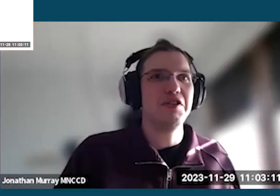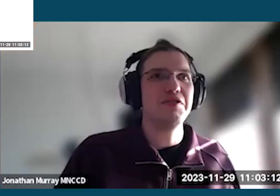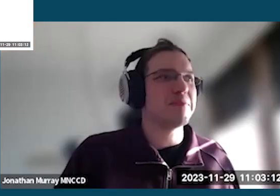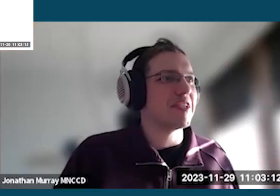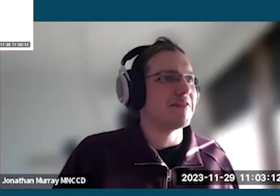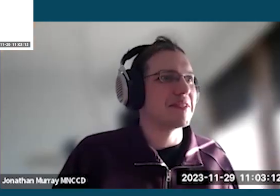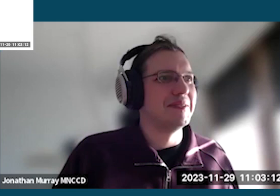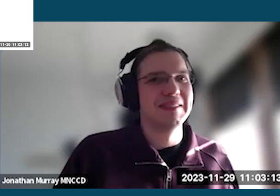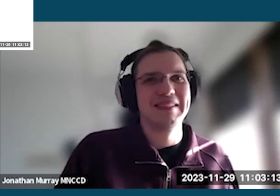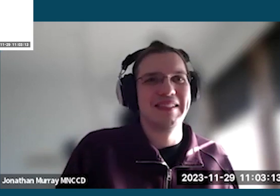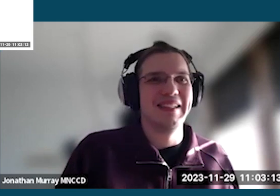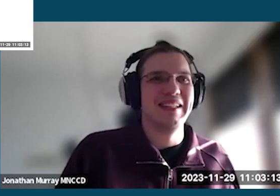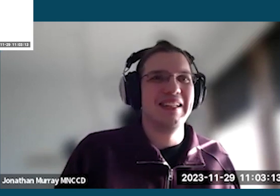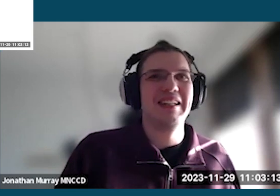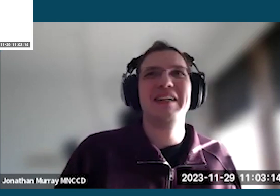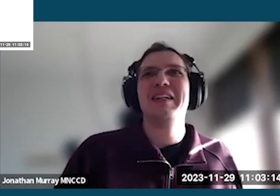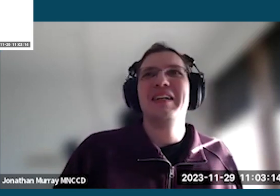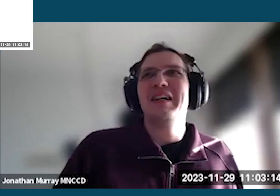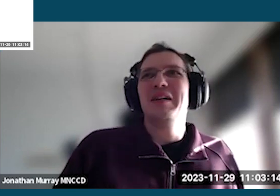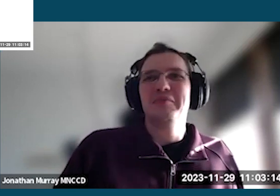And introduce themselves.